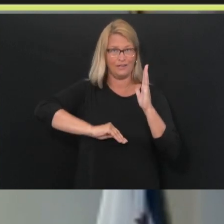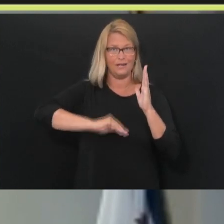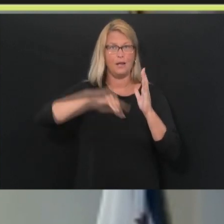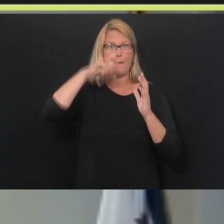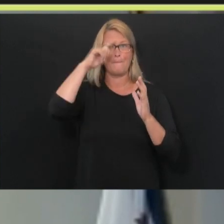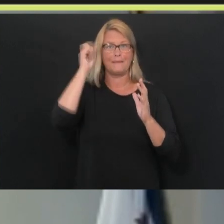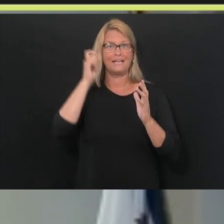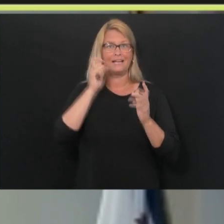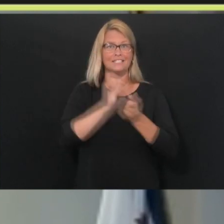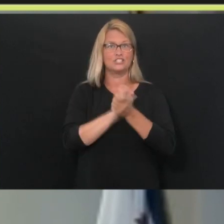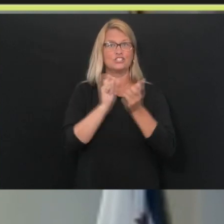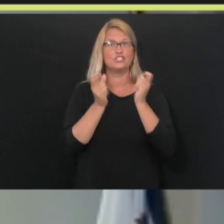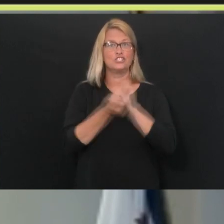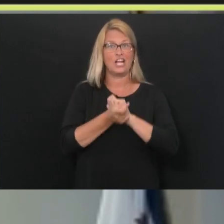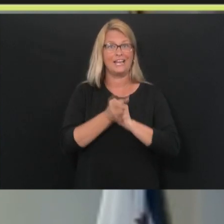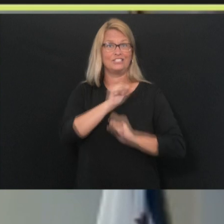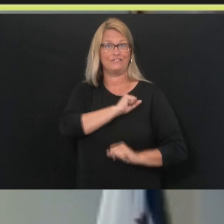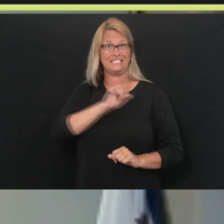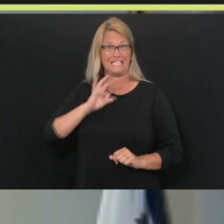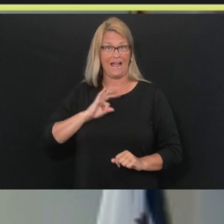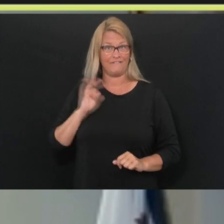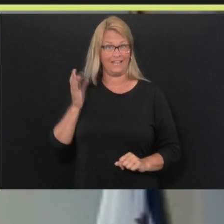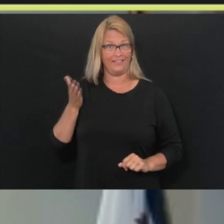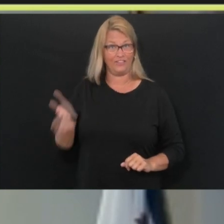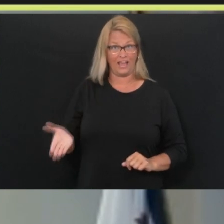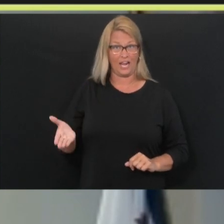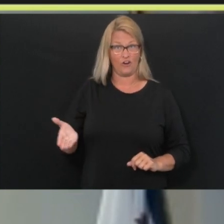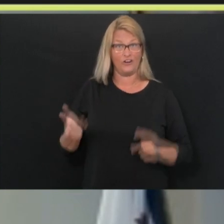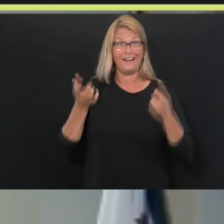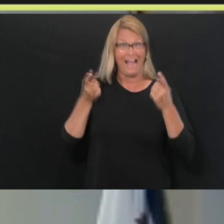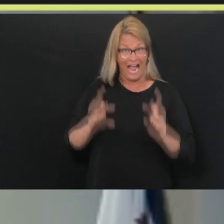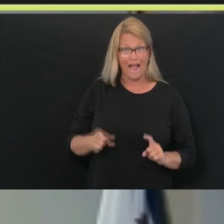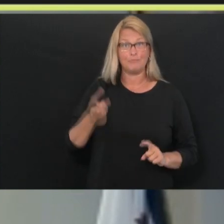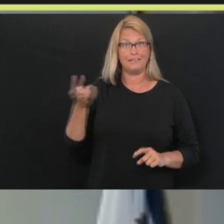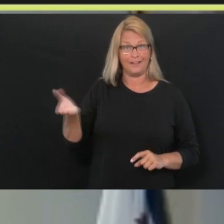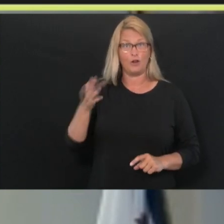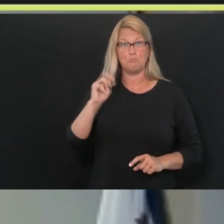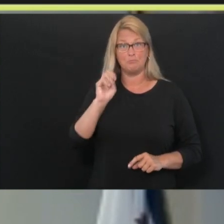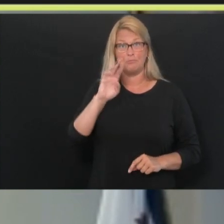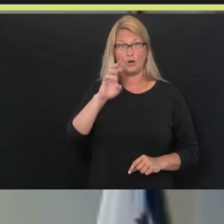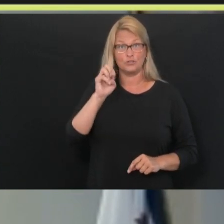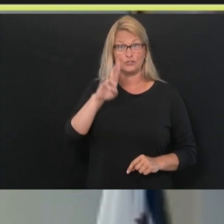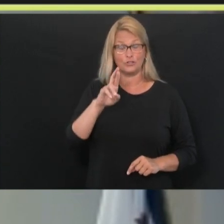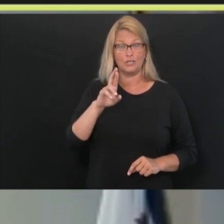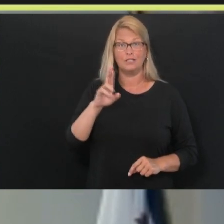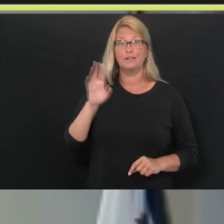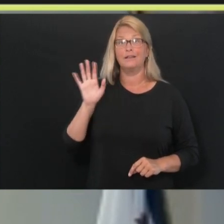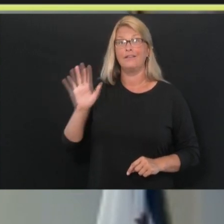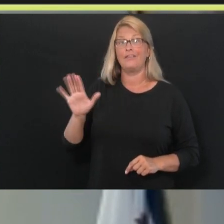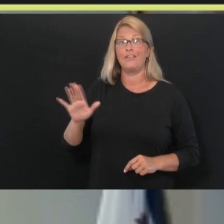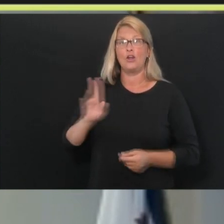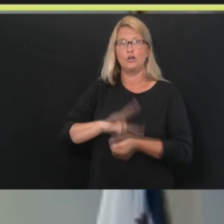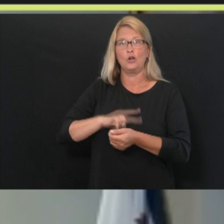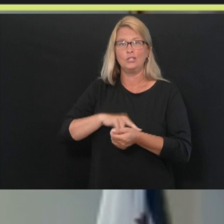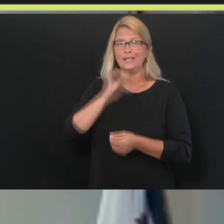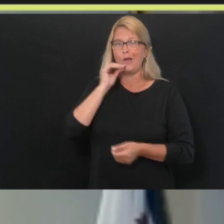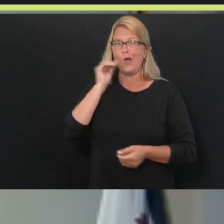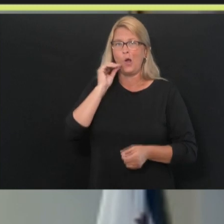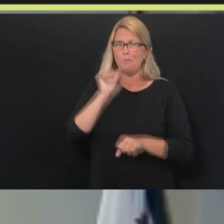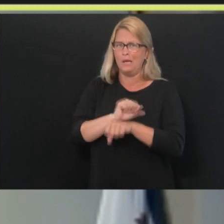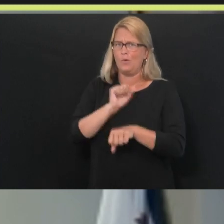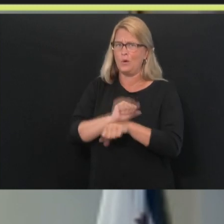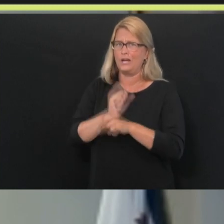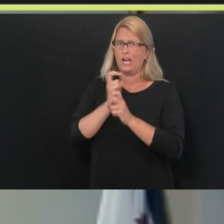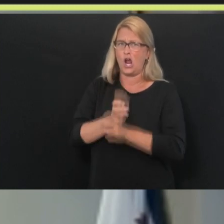in staffing, which had occurred down in Mercer County. The Princeton Healthcare Center has been working very hard.